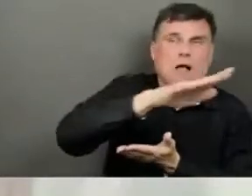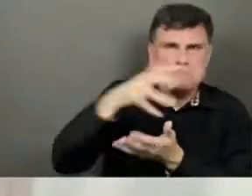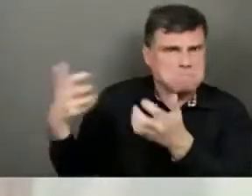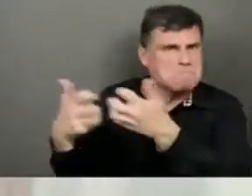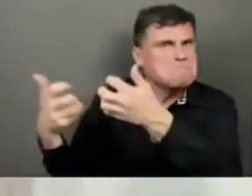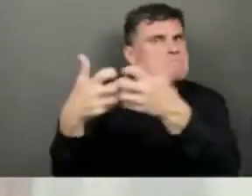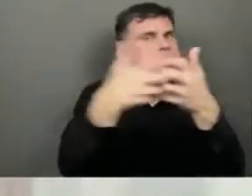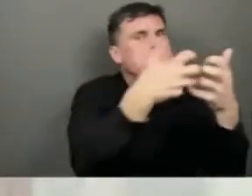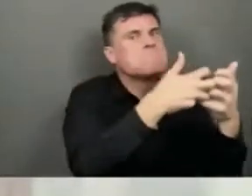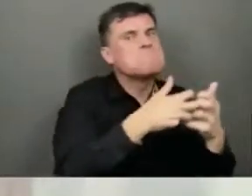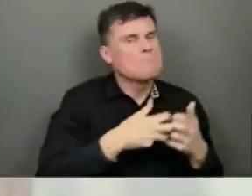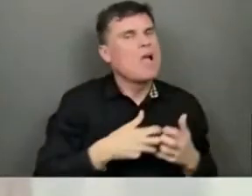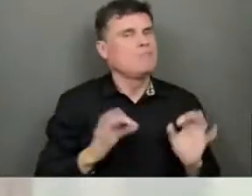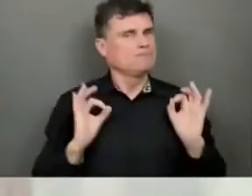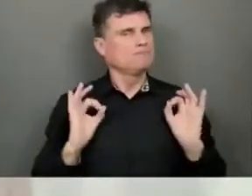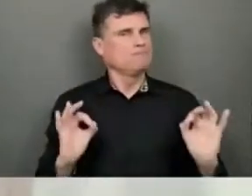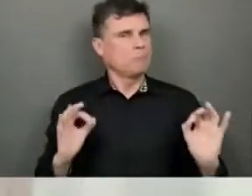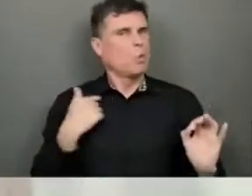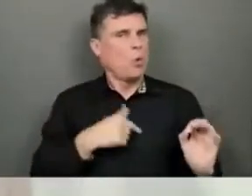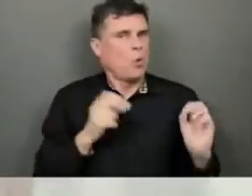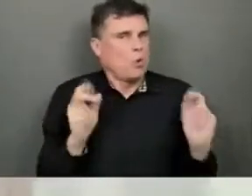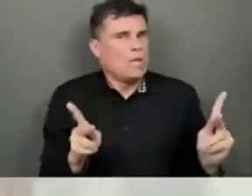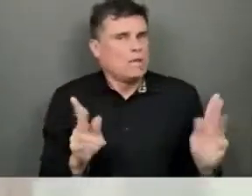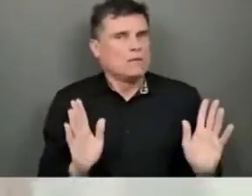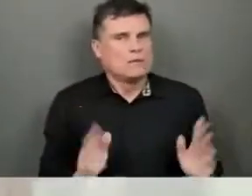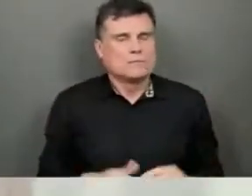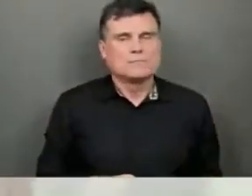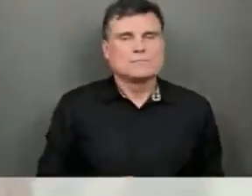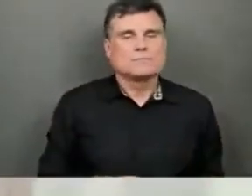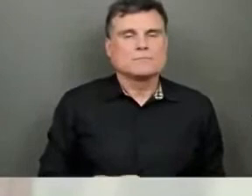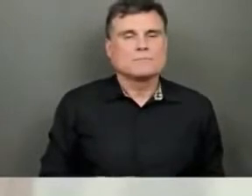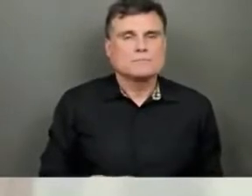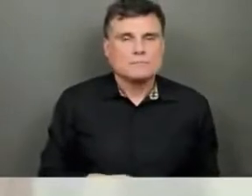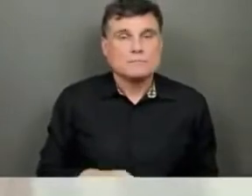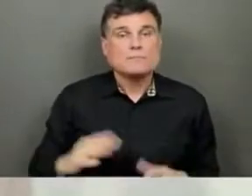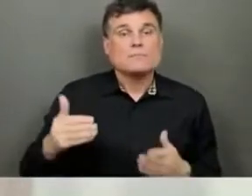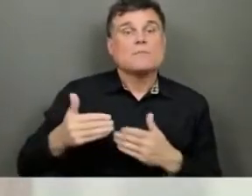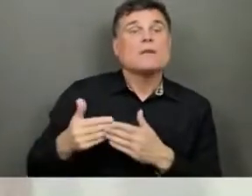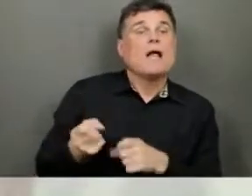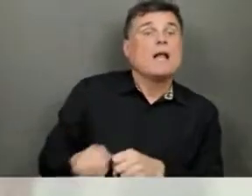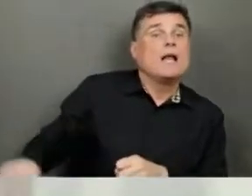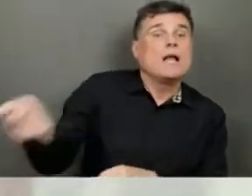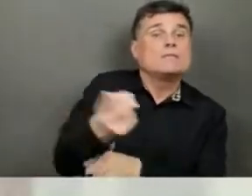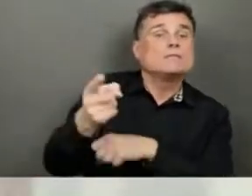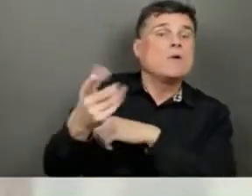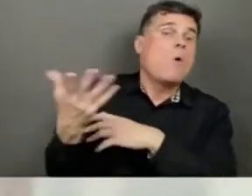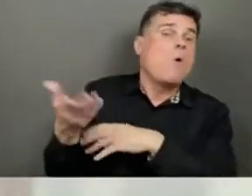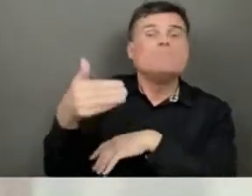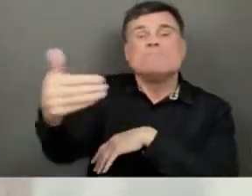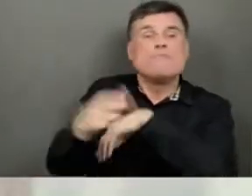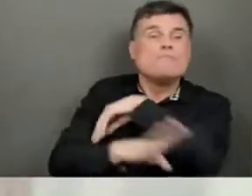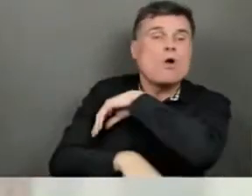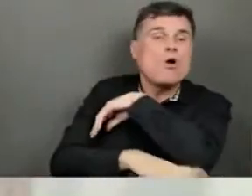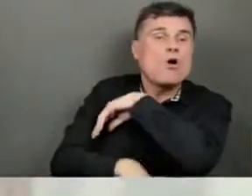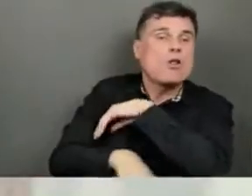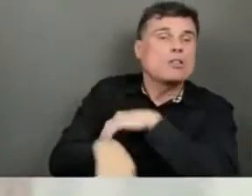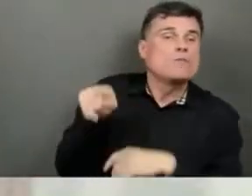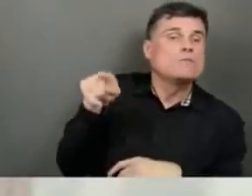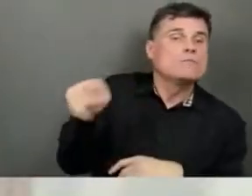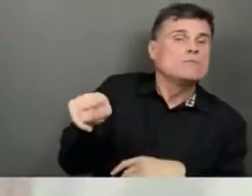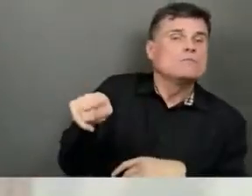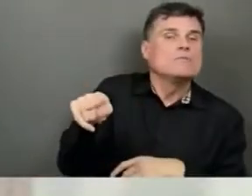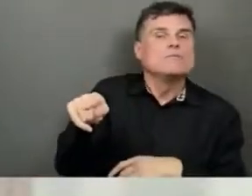time. I also think that as we go into the next respiratory season, so thinking ahead to the fall, we'll be in a very